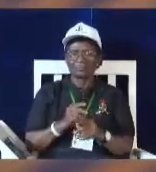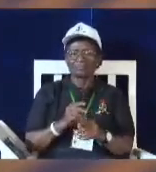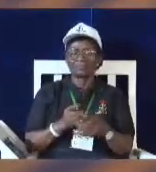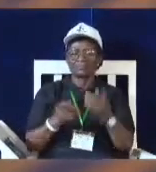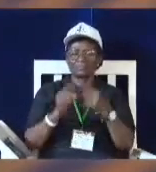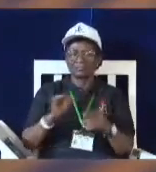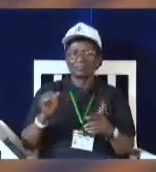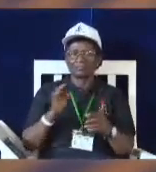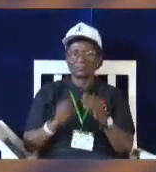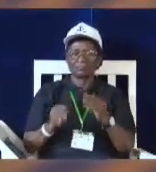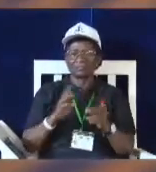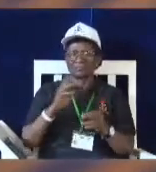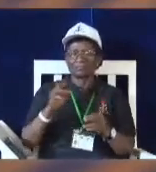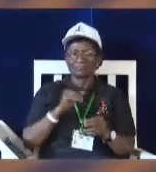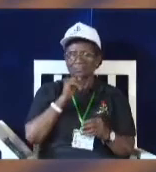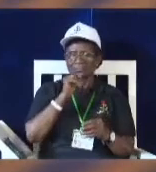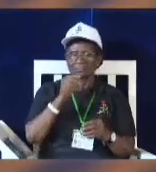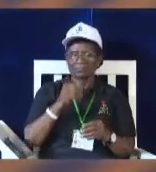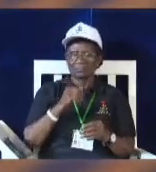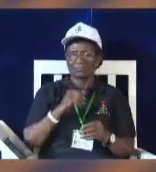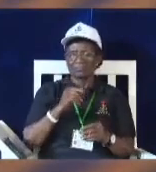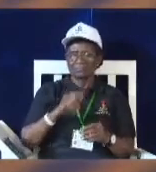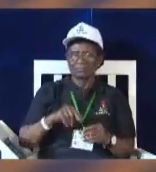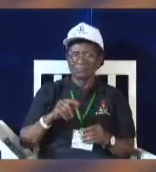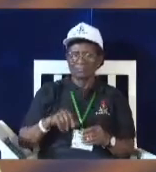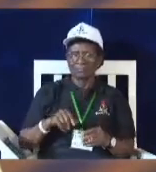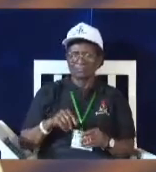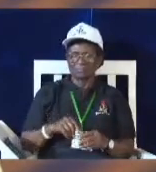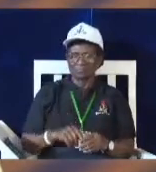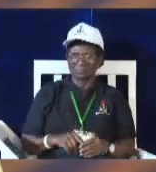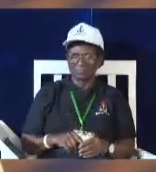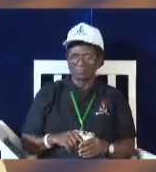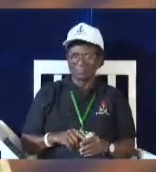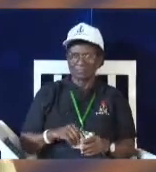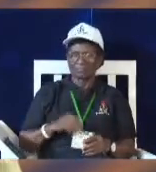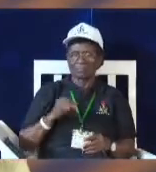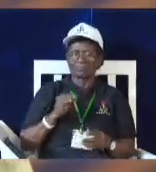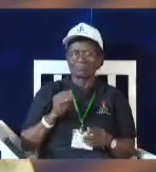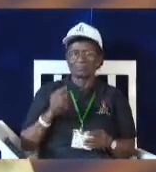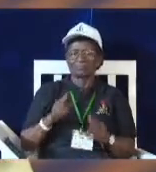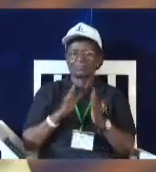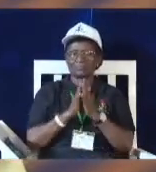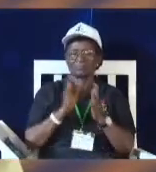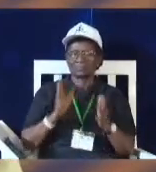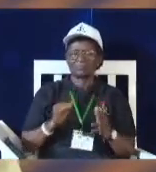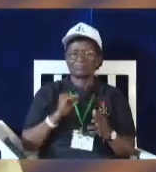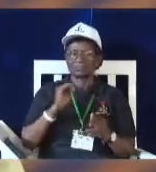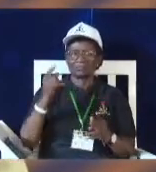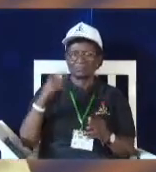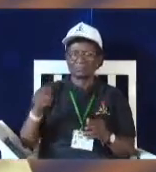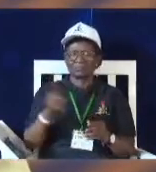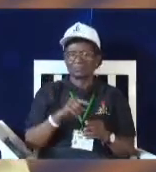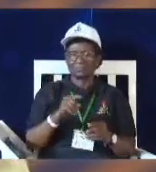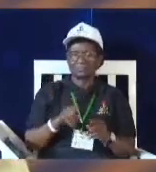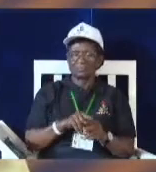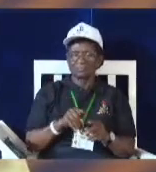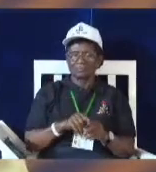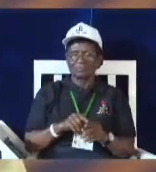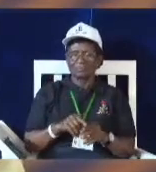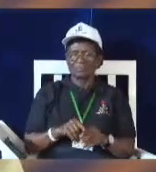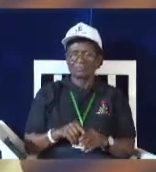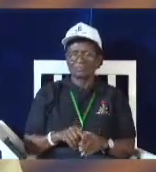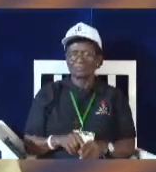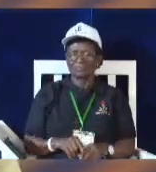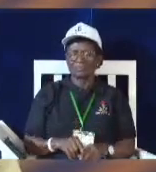yet. Just come. The prayer I prayed is for you also. So let's fill this form very